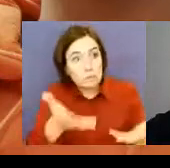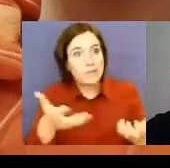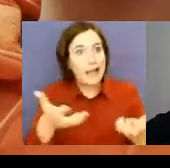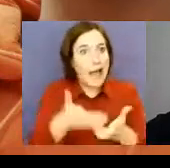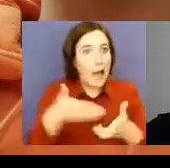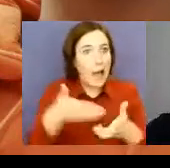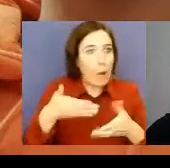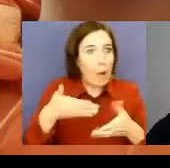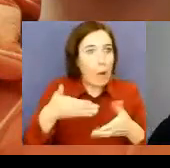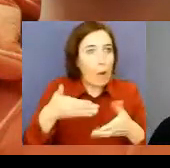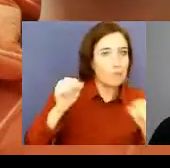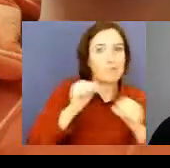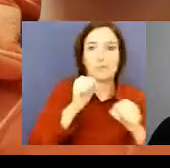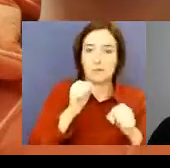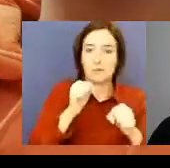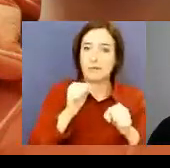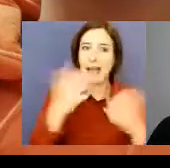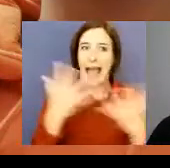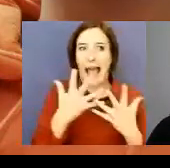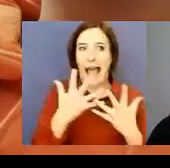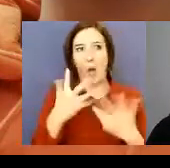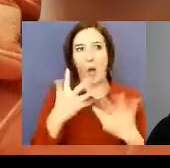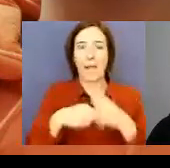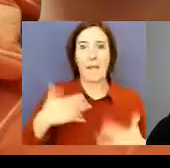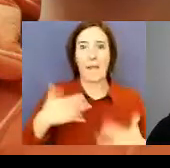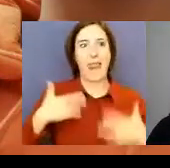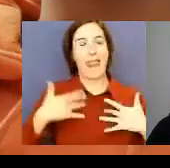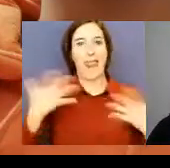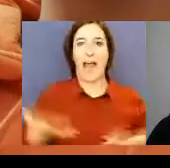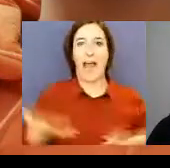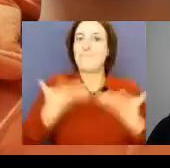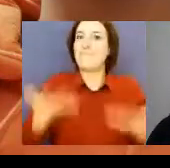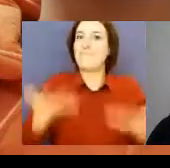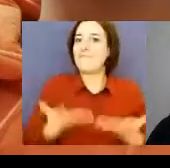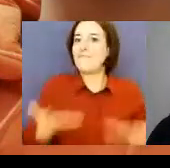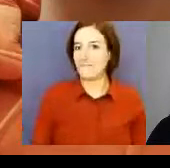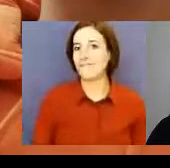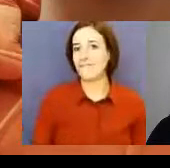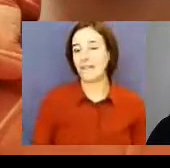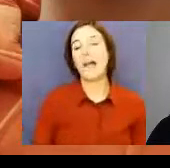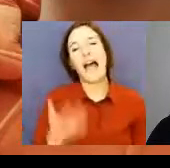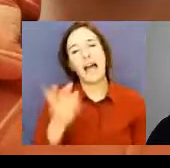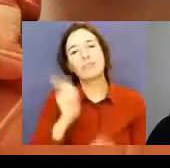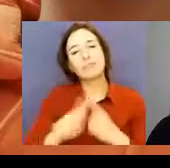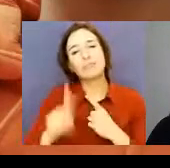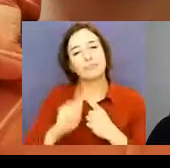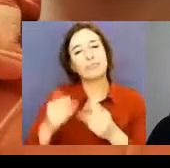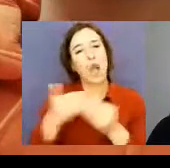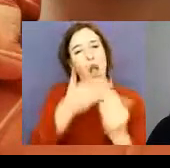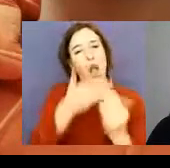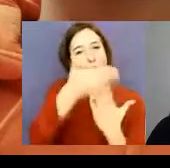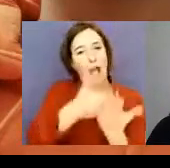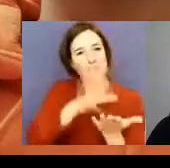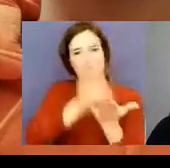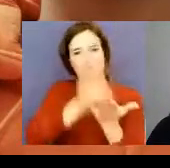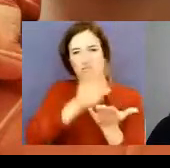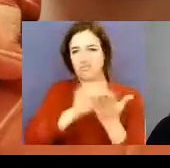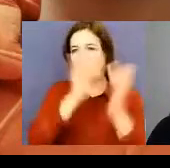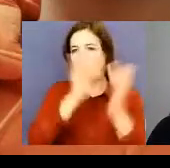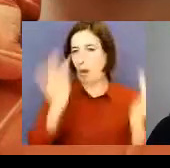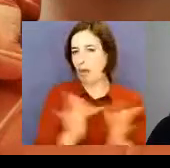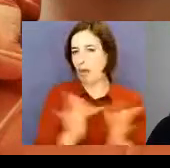life as well. And there's guidance to using all these resources on the website too. Next